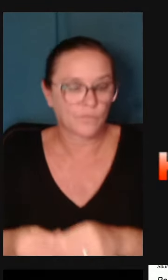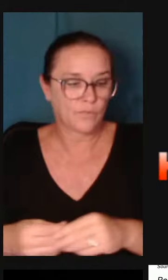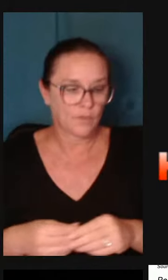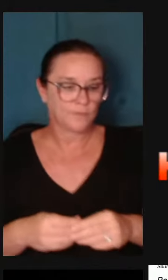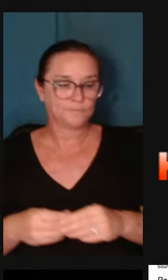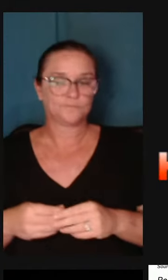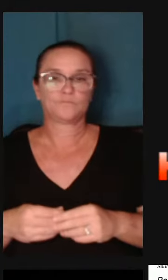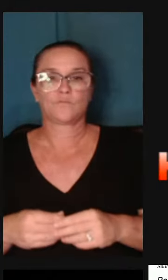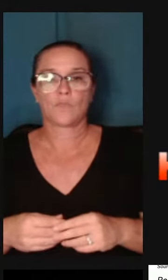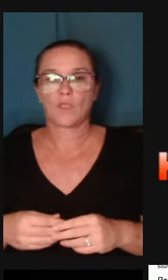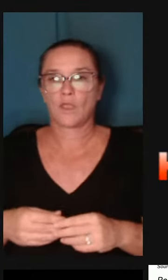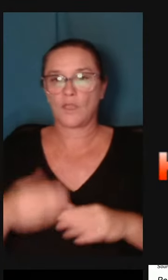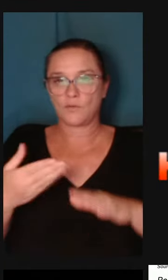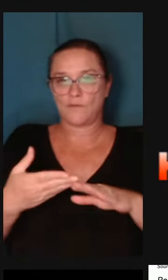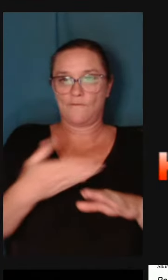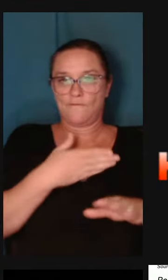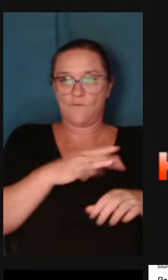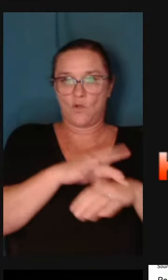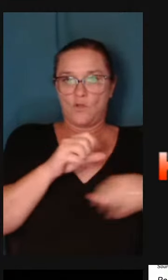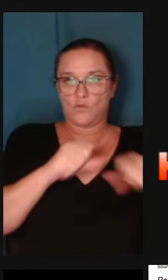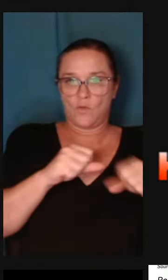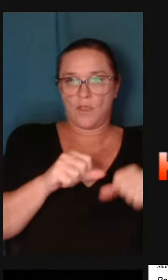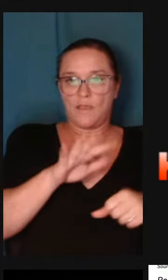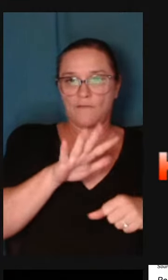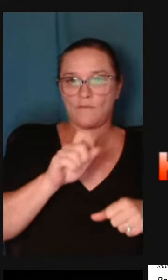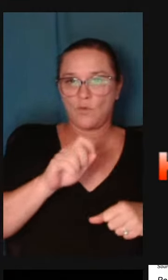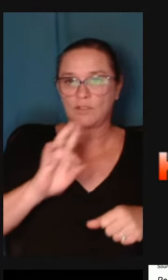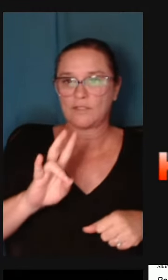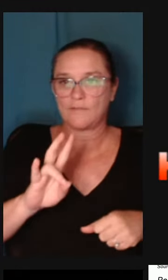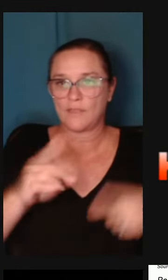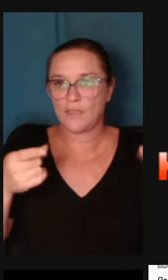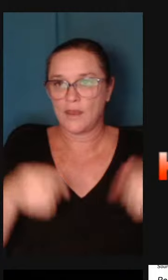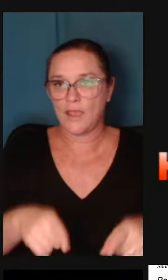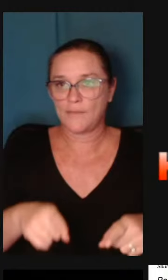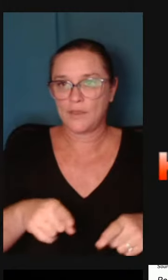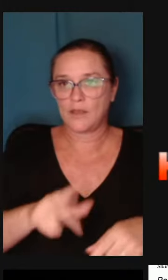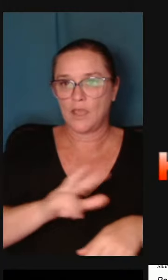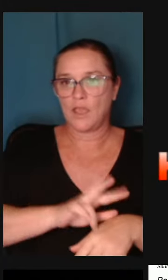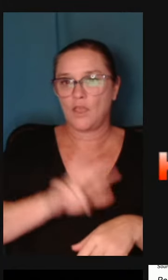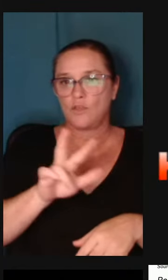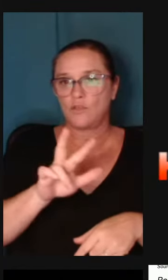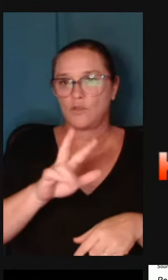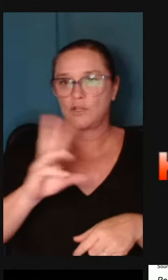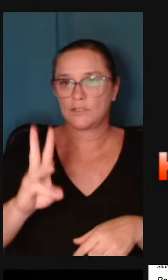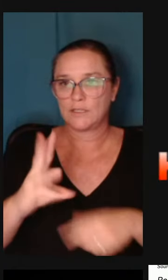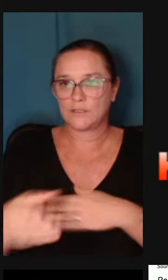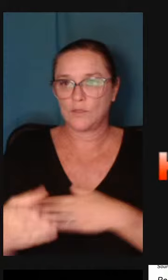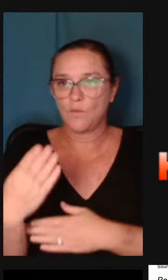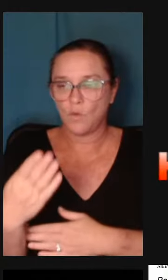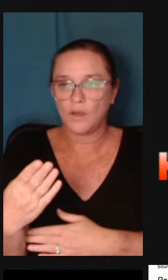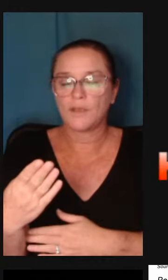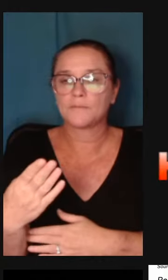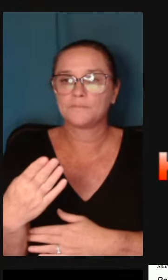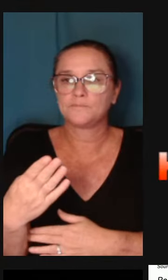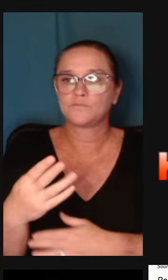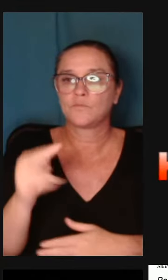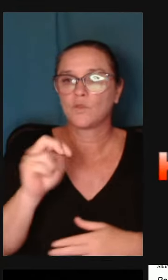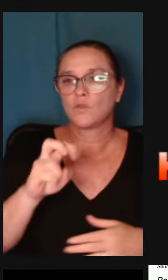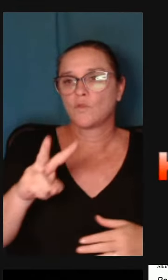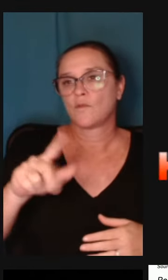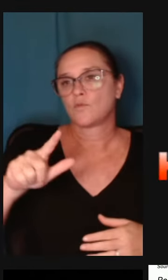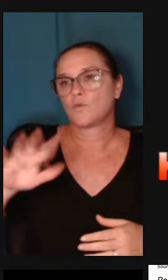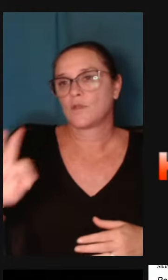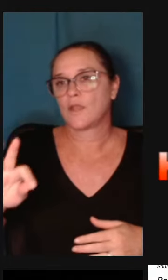foreshock that was a 5.7 that occurred at 3:36 a.m. on November